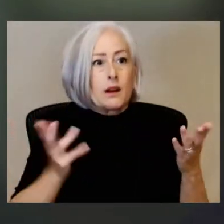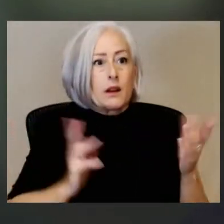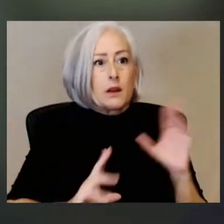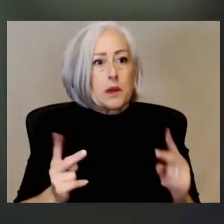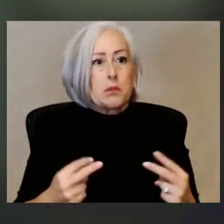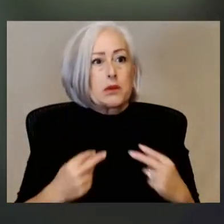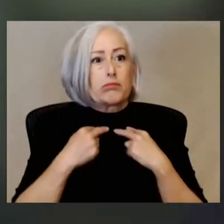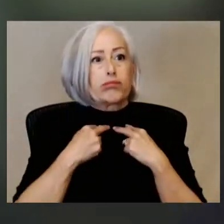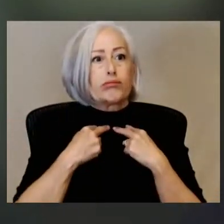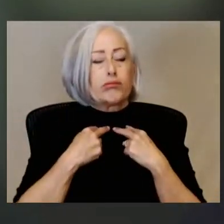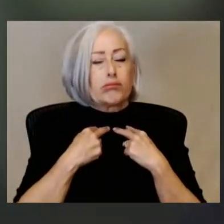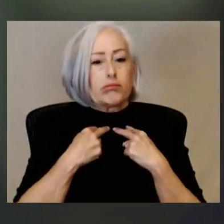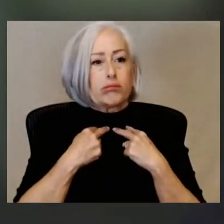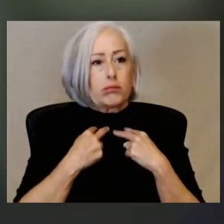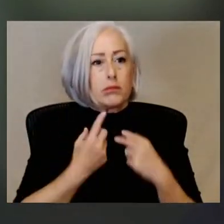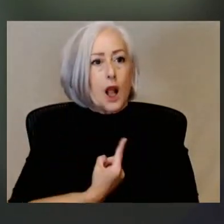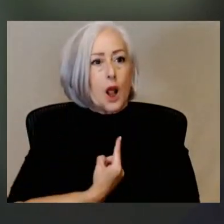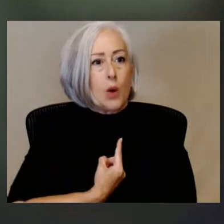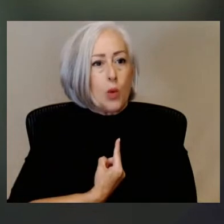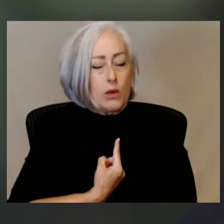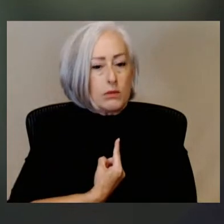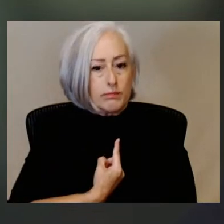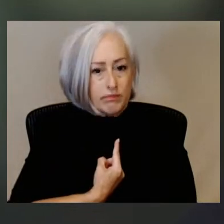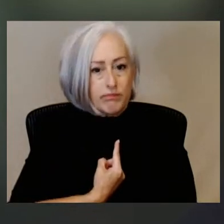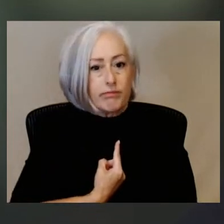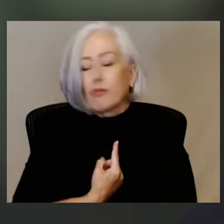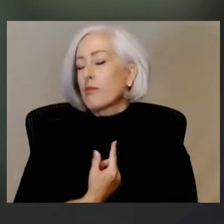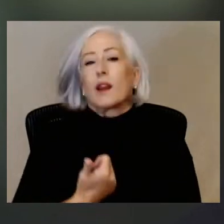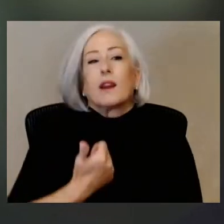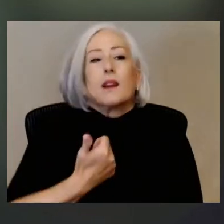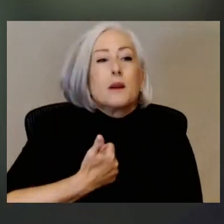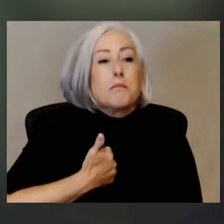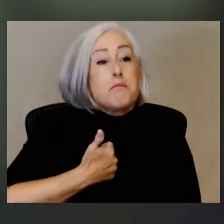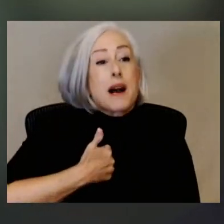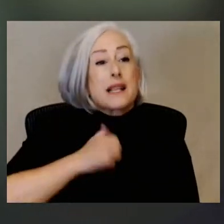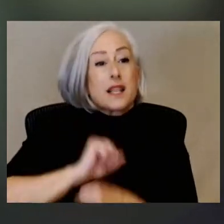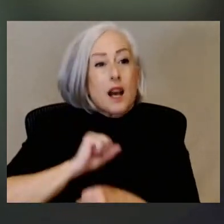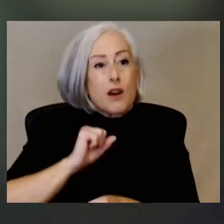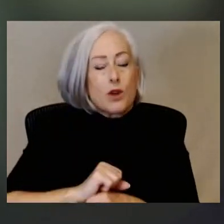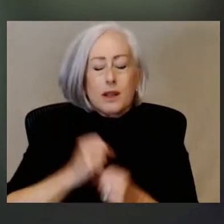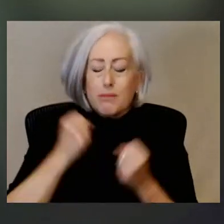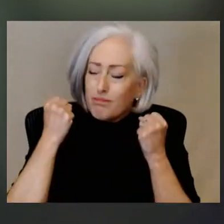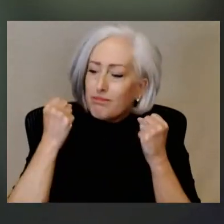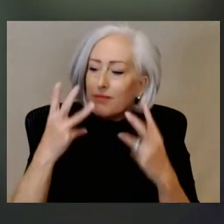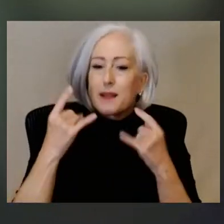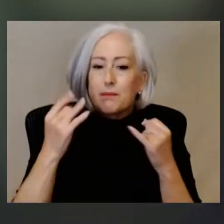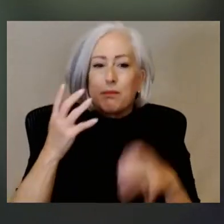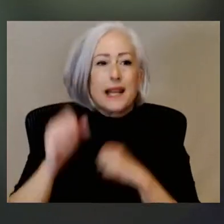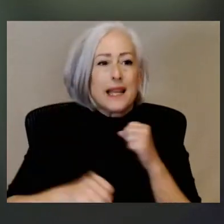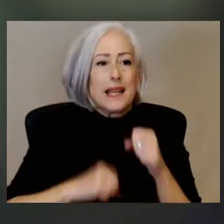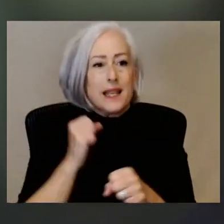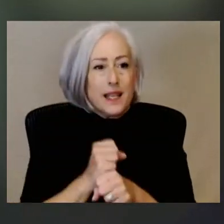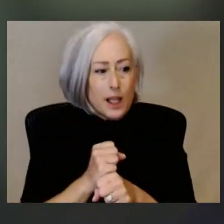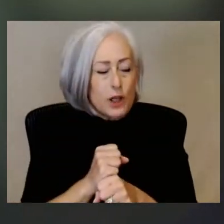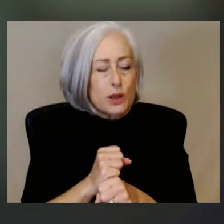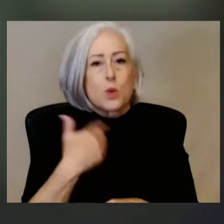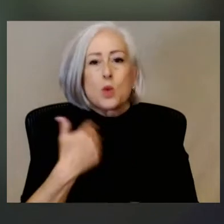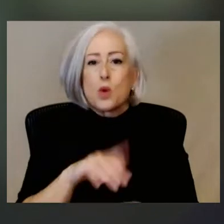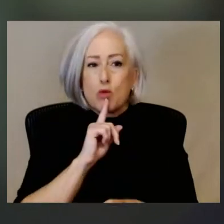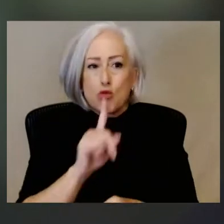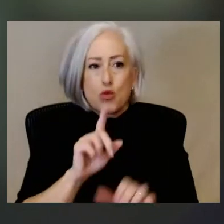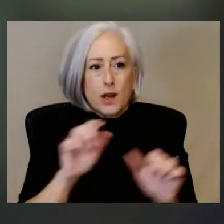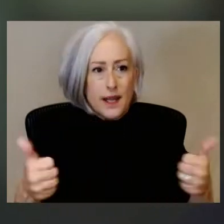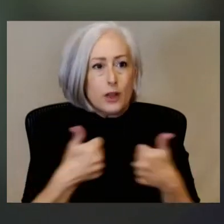there very much on their own. I have been in the field for decades, and it absolutely challenged myself